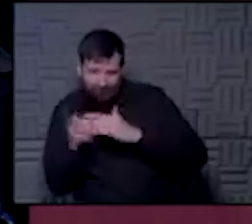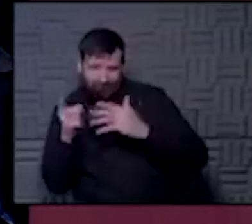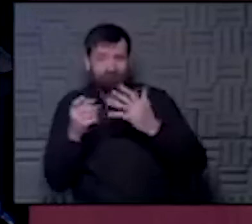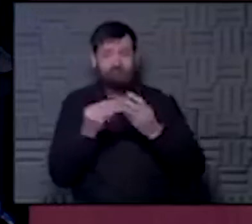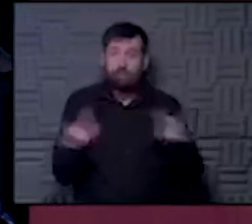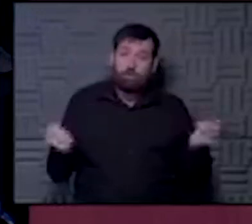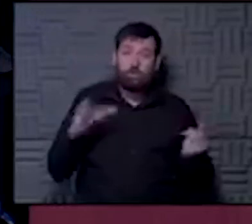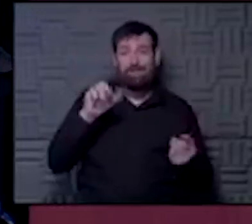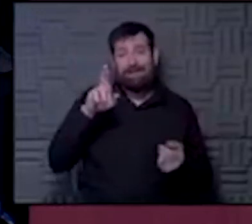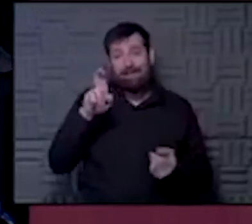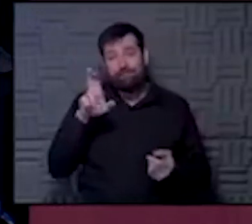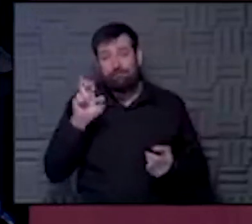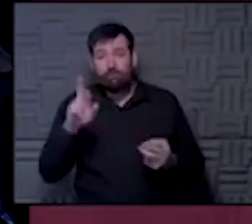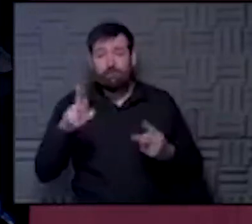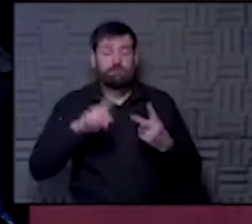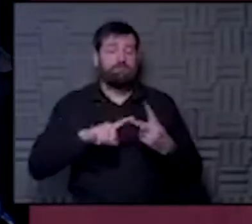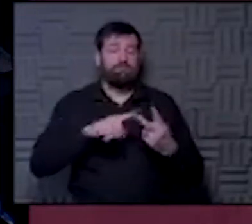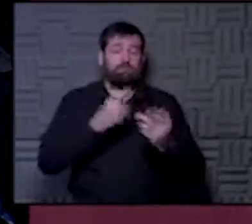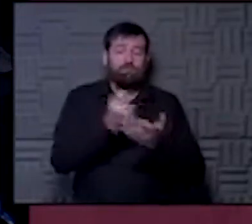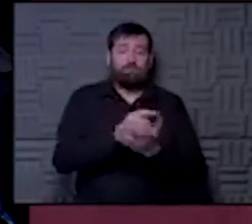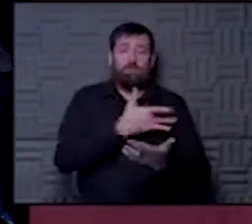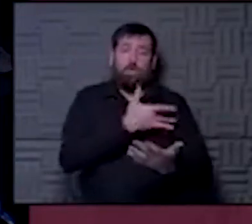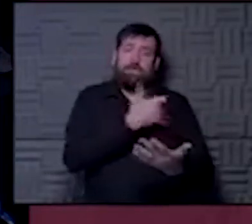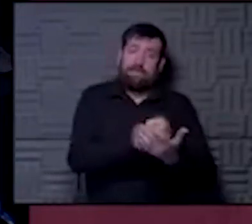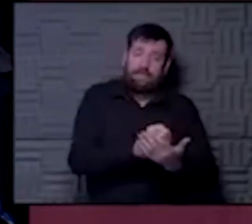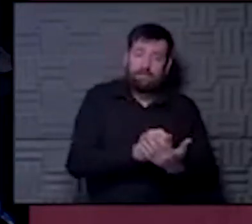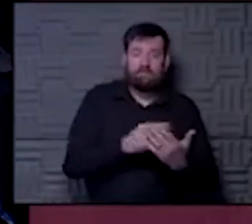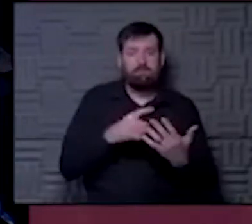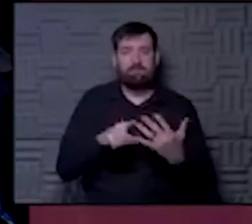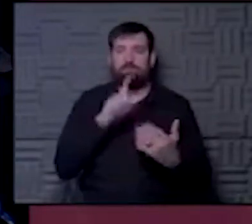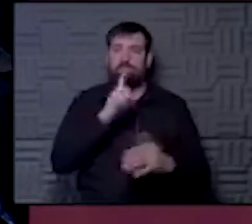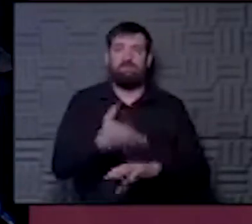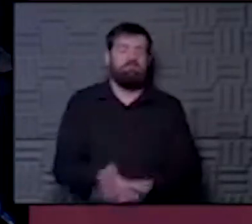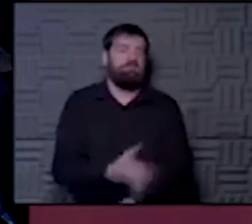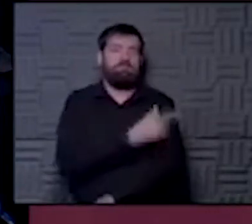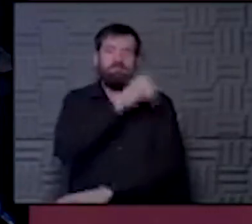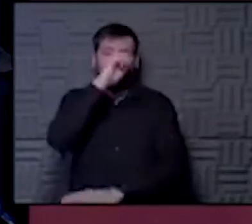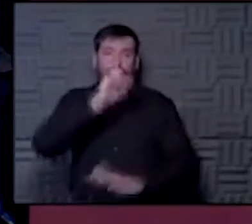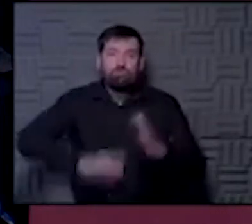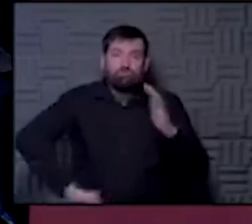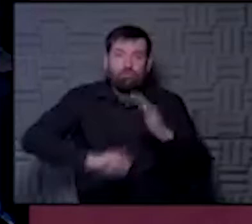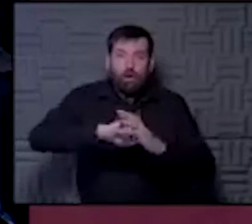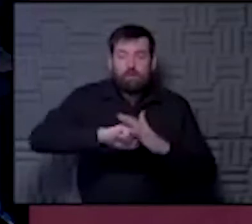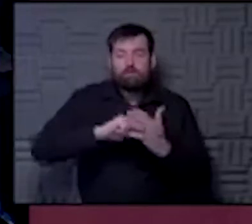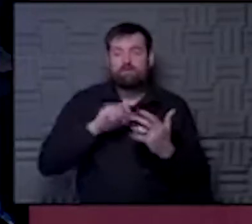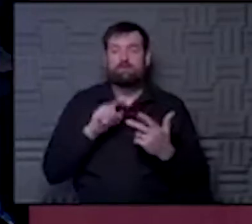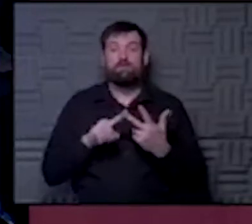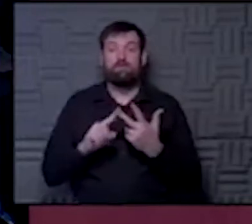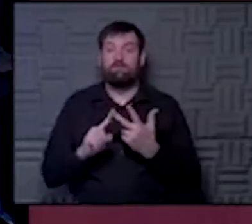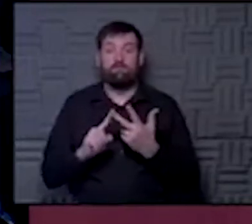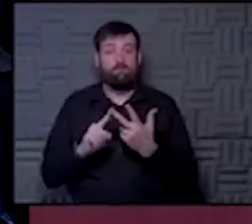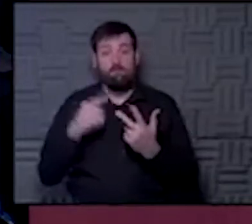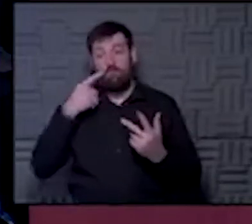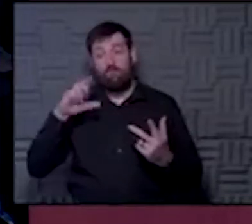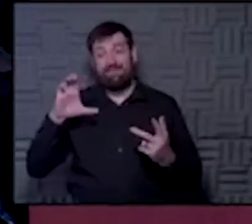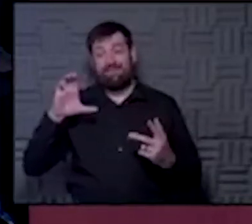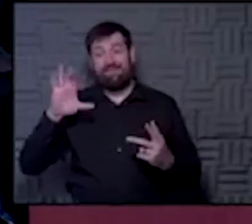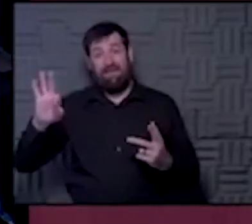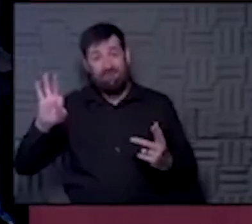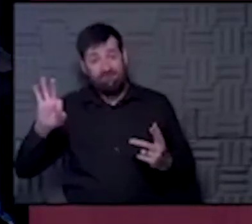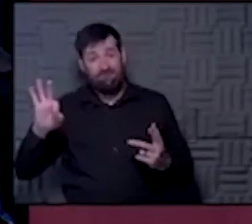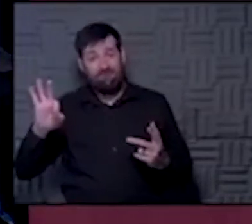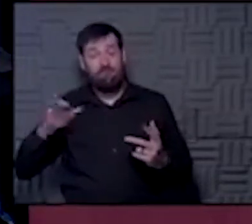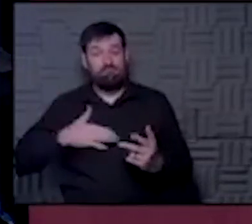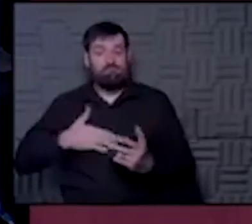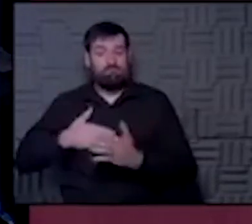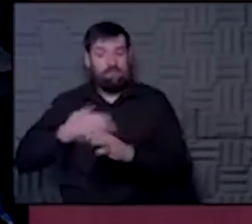cancer. Science is helping us treat heart attacks. Science has really advanced the treatment of strokes. Science has remarkably improved the outcomes in cystic fibrosis, the disease